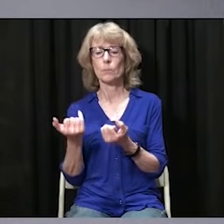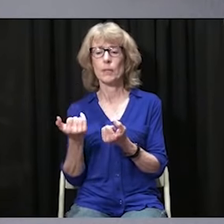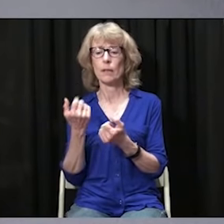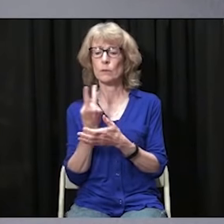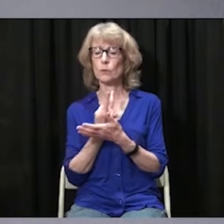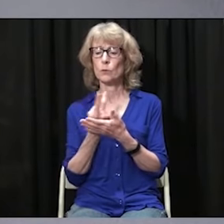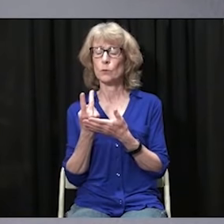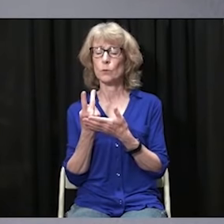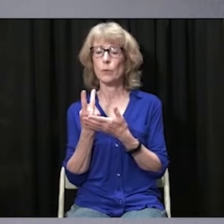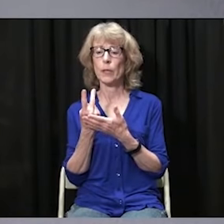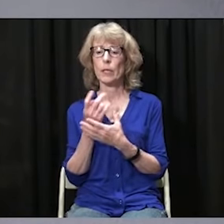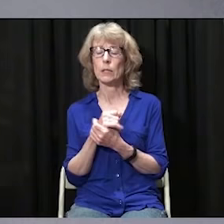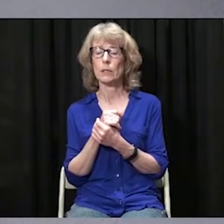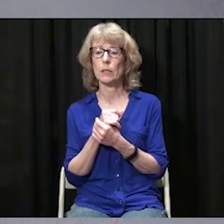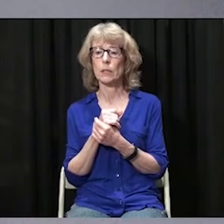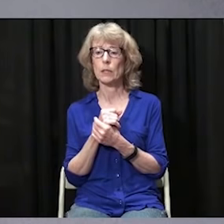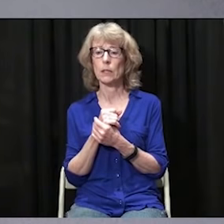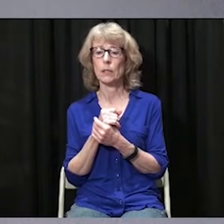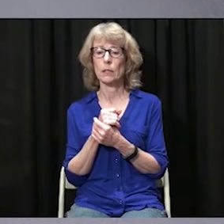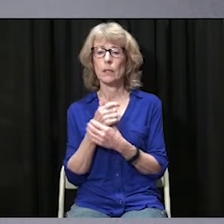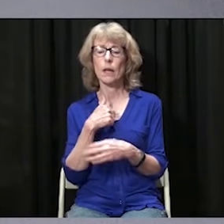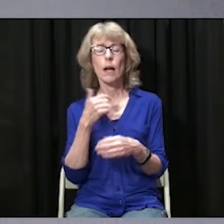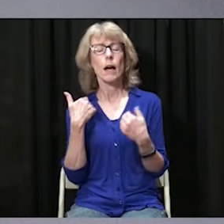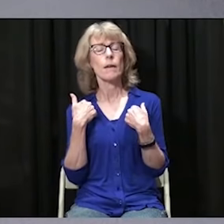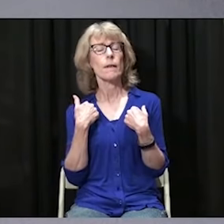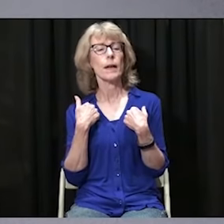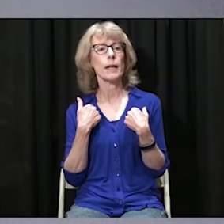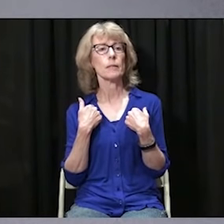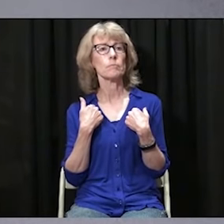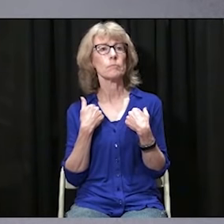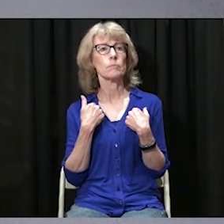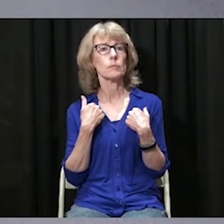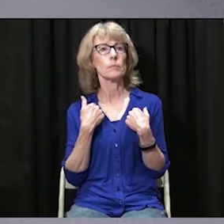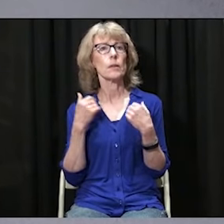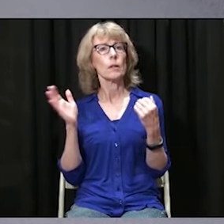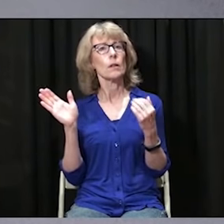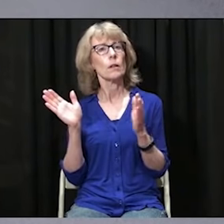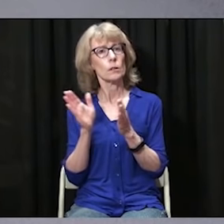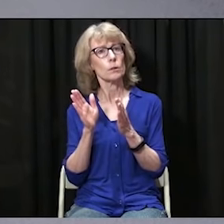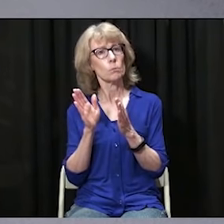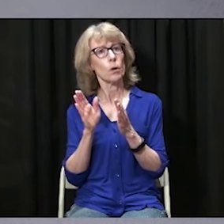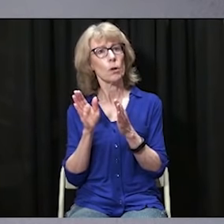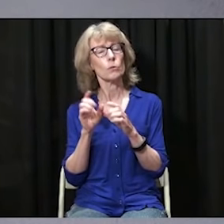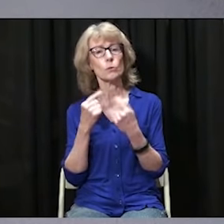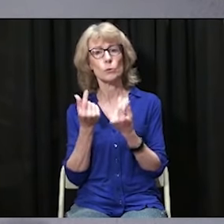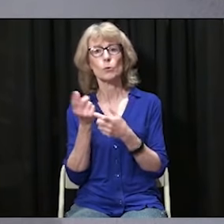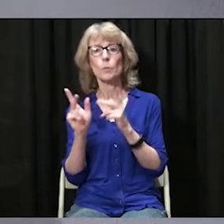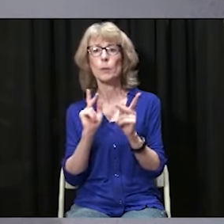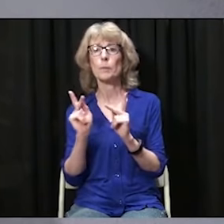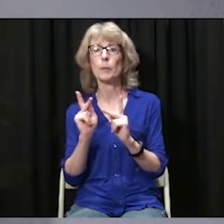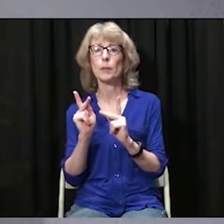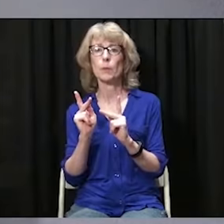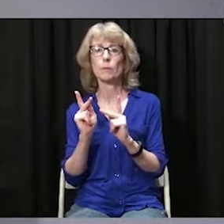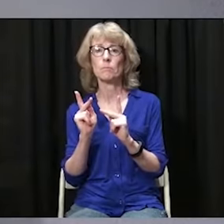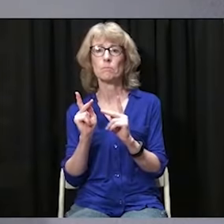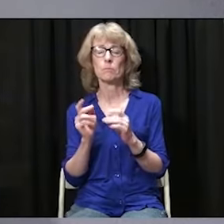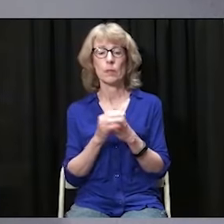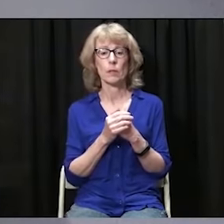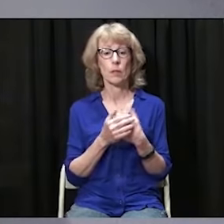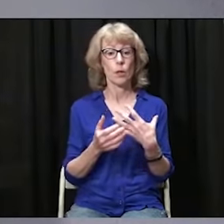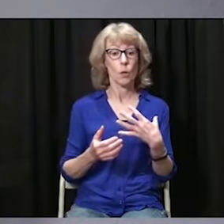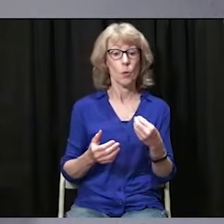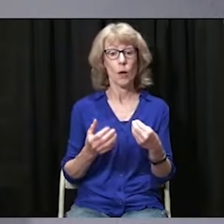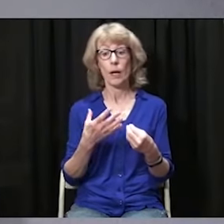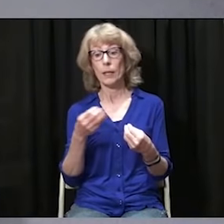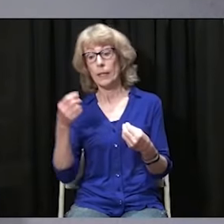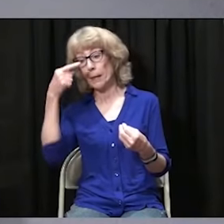2 weeks. I've had a handful of people in our church family, some black, some white, want to talk to me about what's going